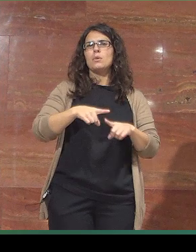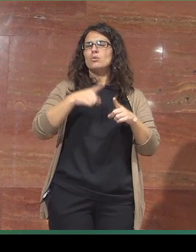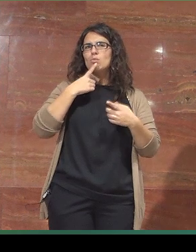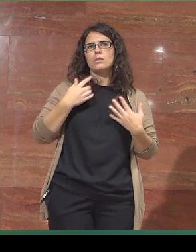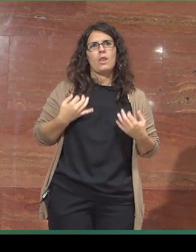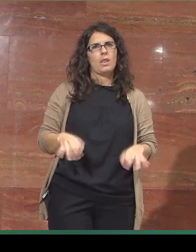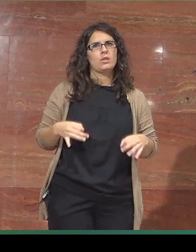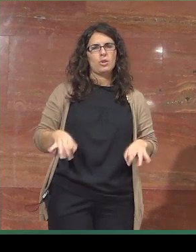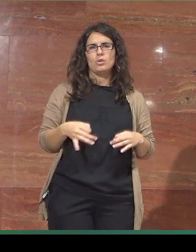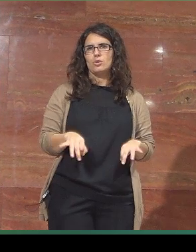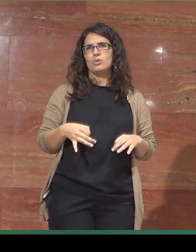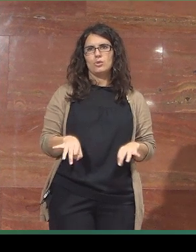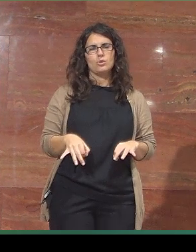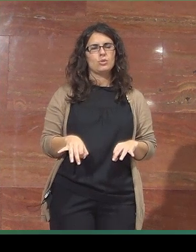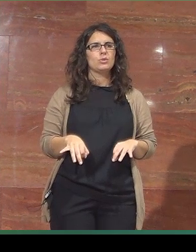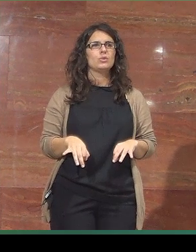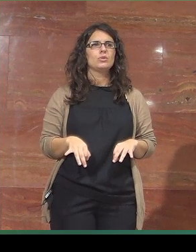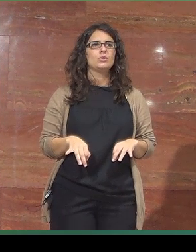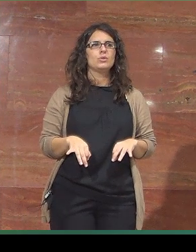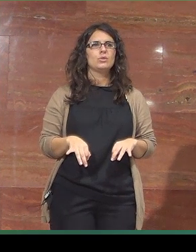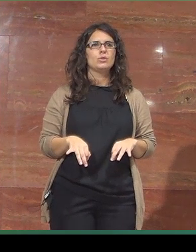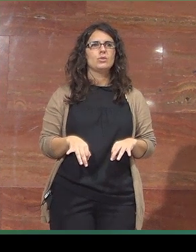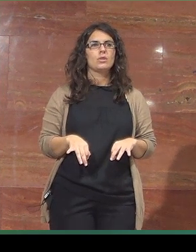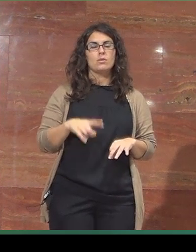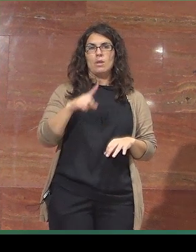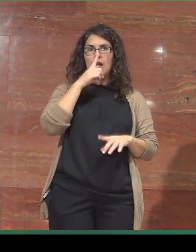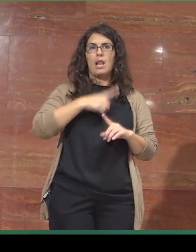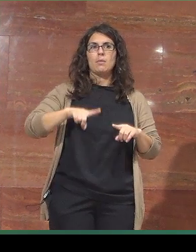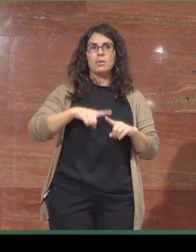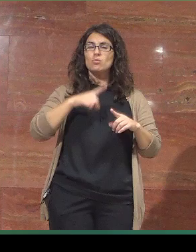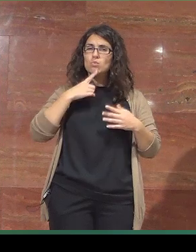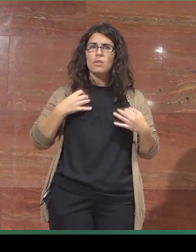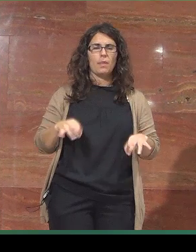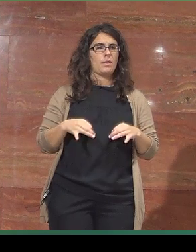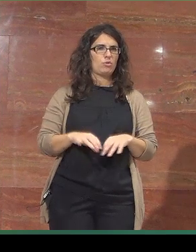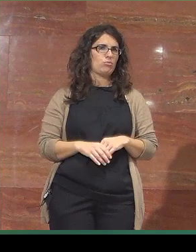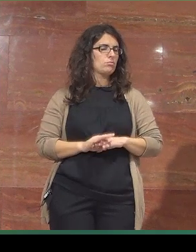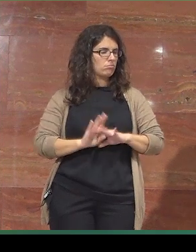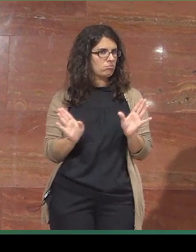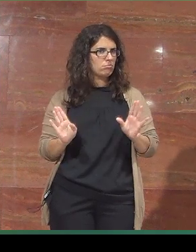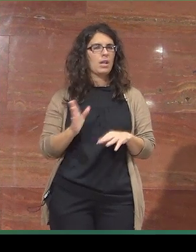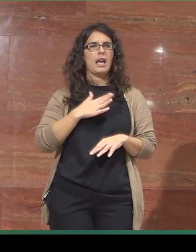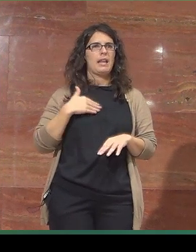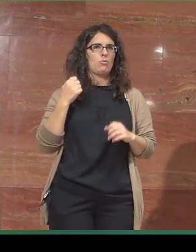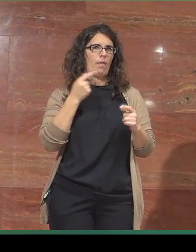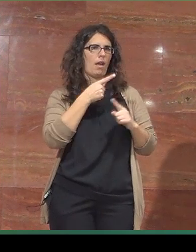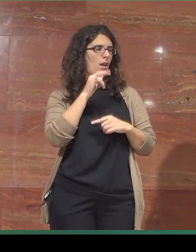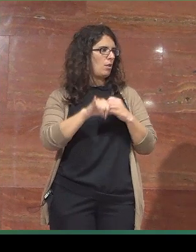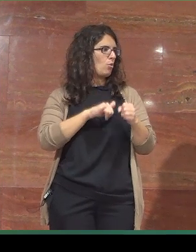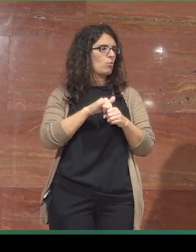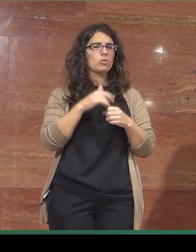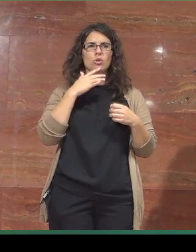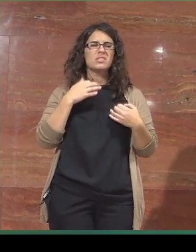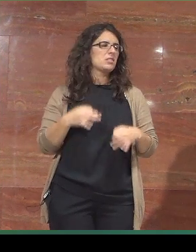we give at this airport was simplicity. How can we make something simple, a simple language, who you